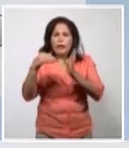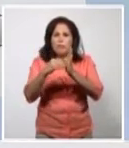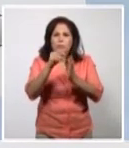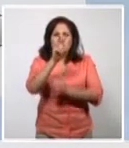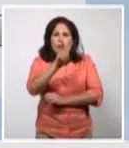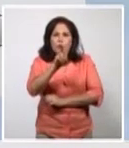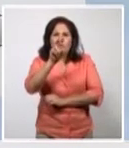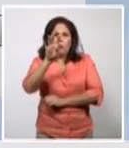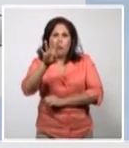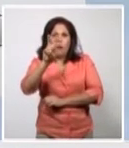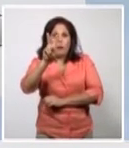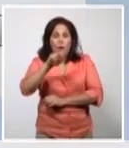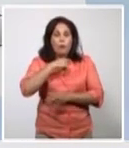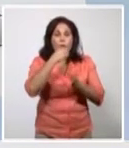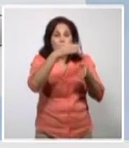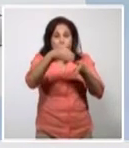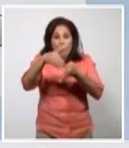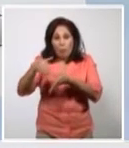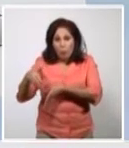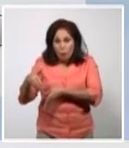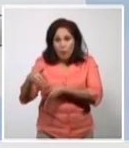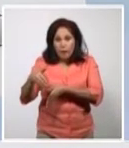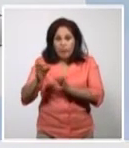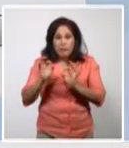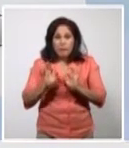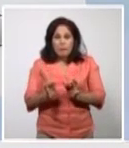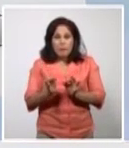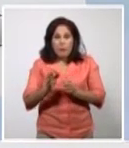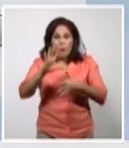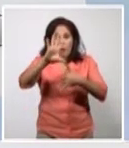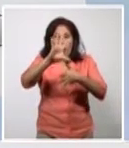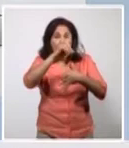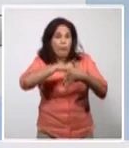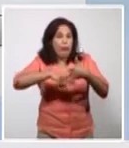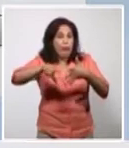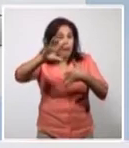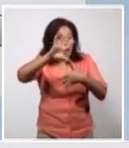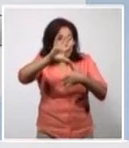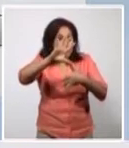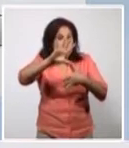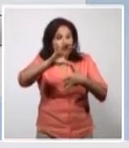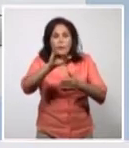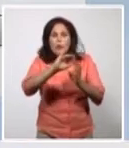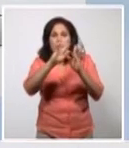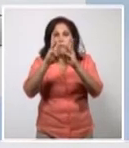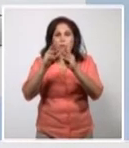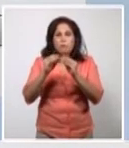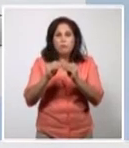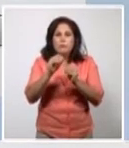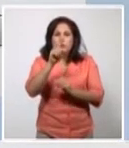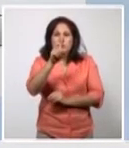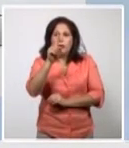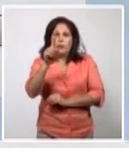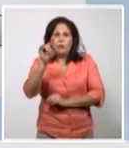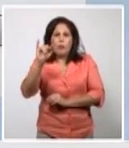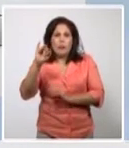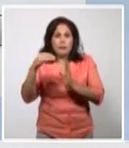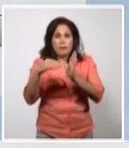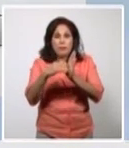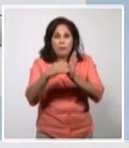3,242 deaths in our region, for a total of